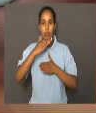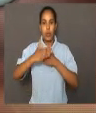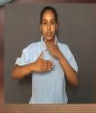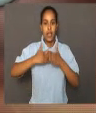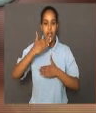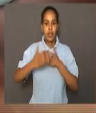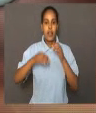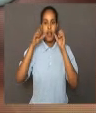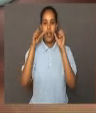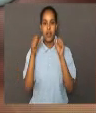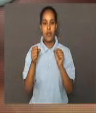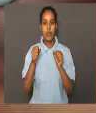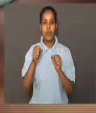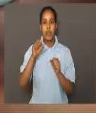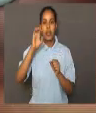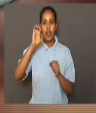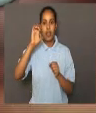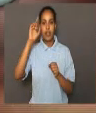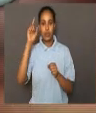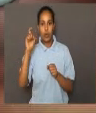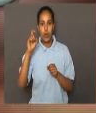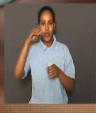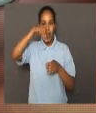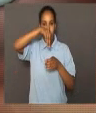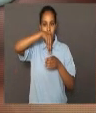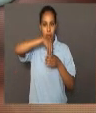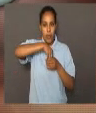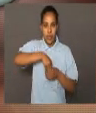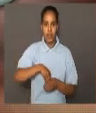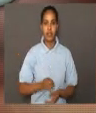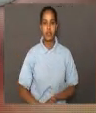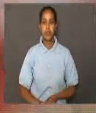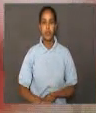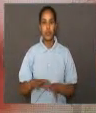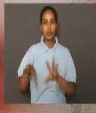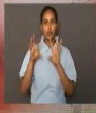process can be exothermic or endothermic.